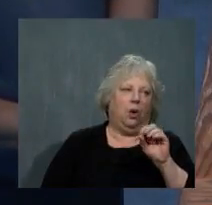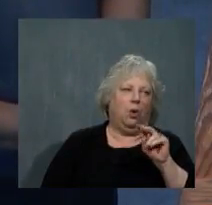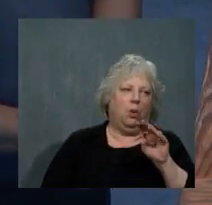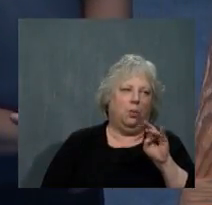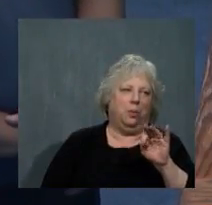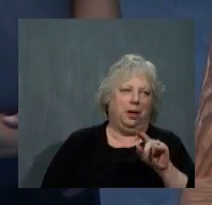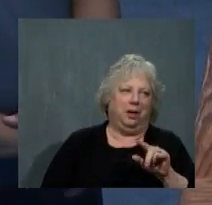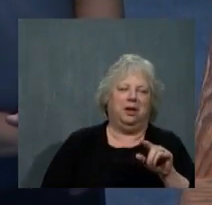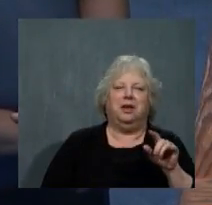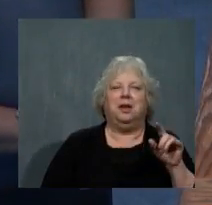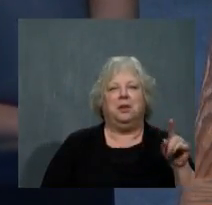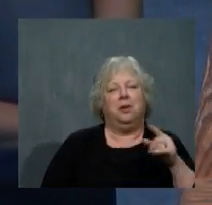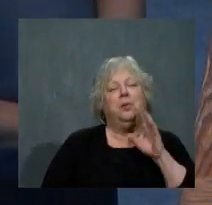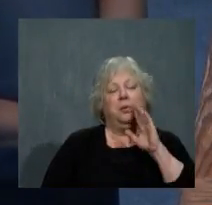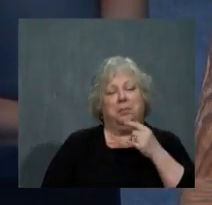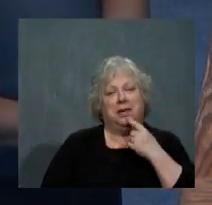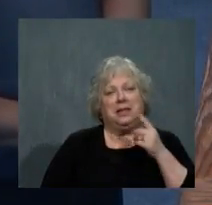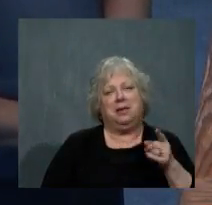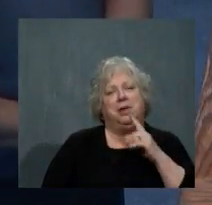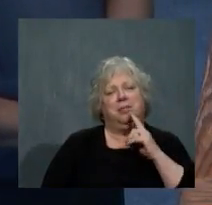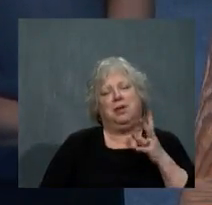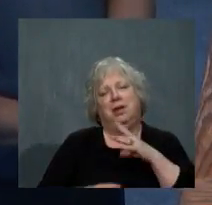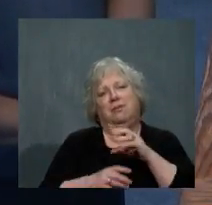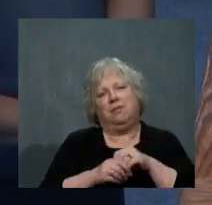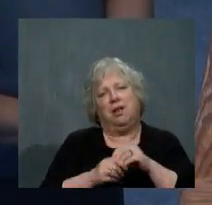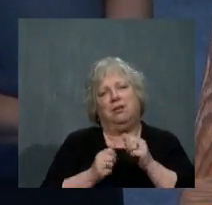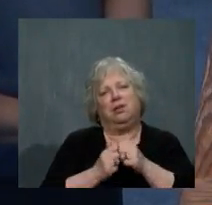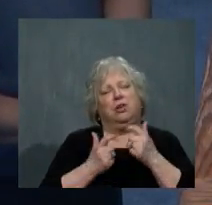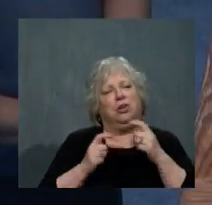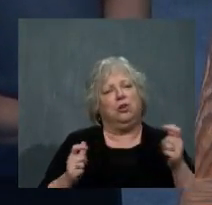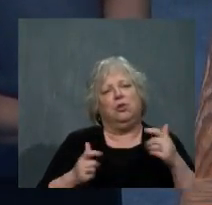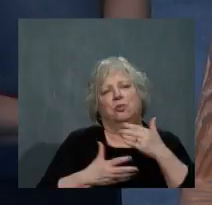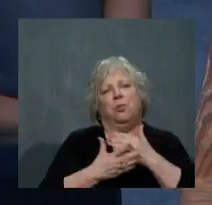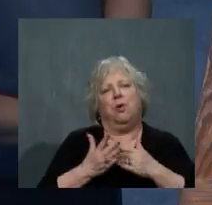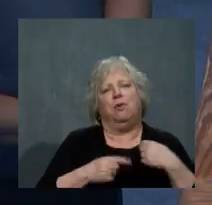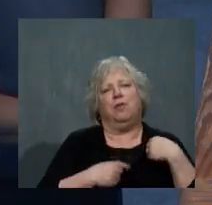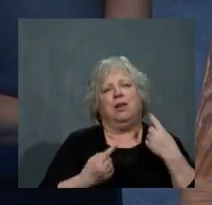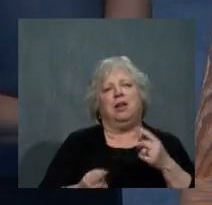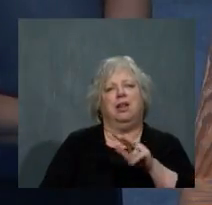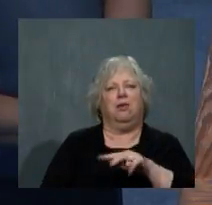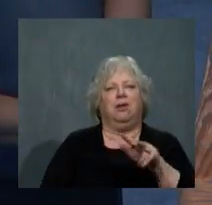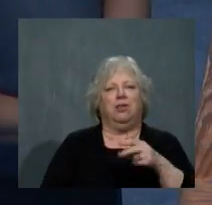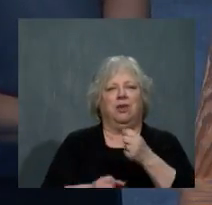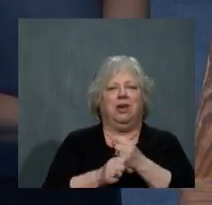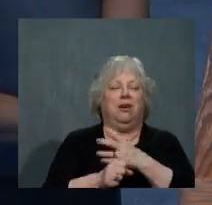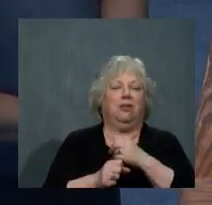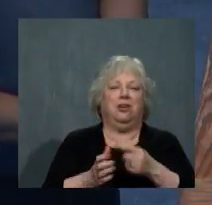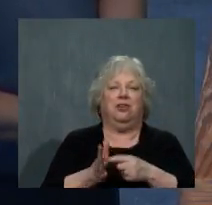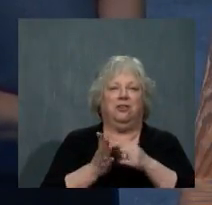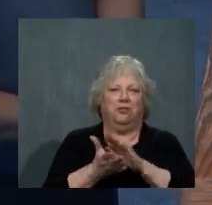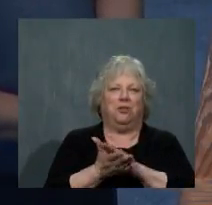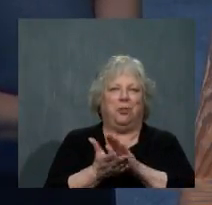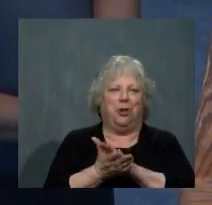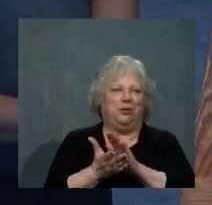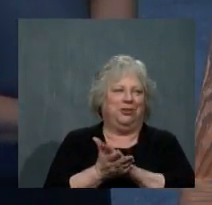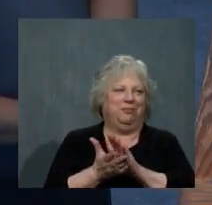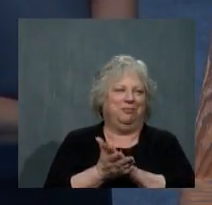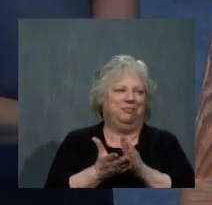He has been a huge part of our operations there at headquarters, and 33 years of service certainly deserves an applause.